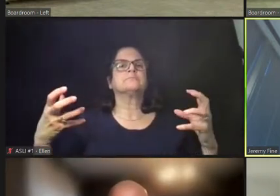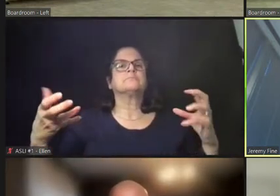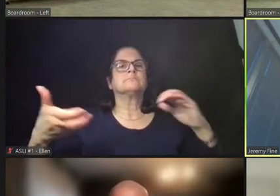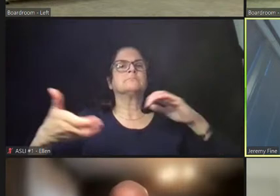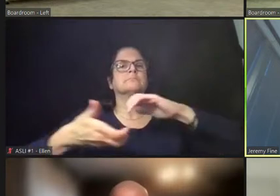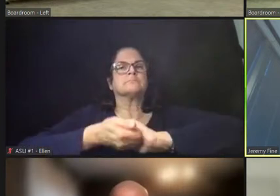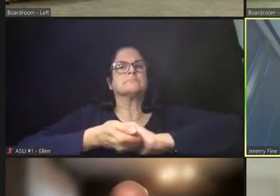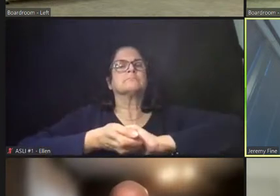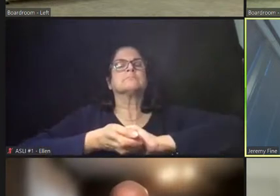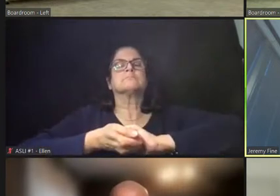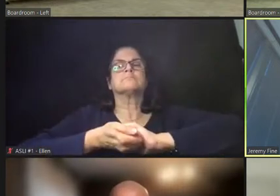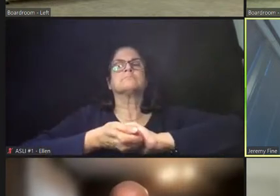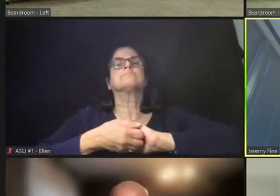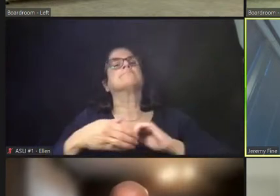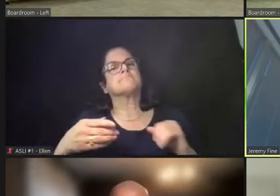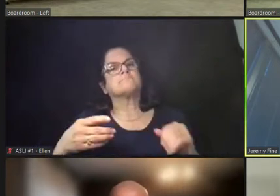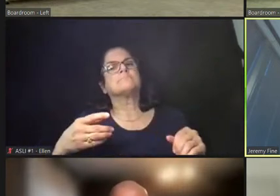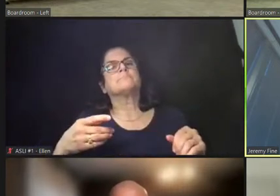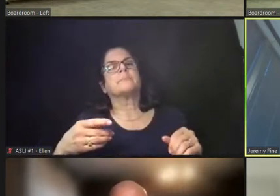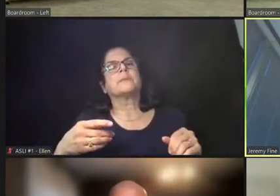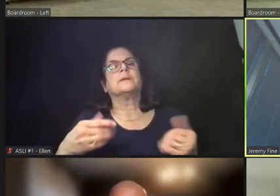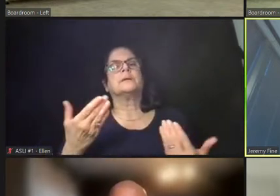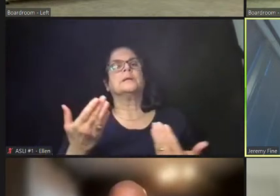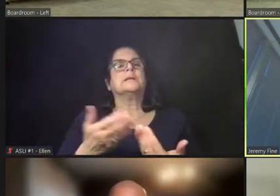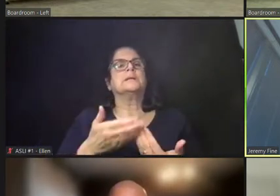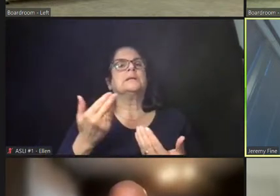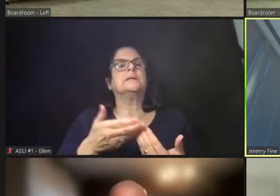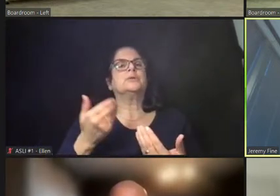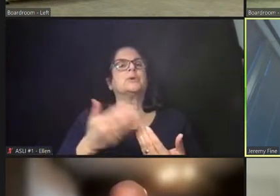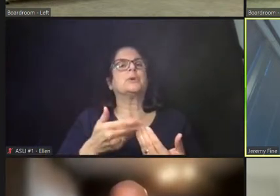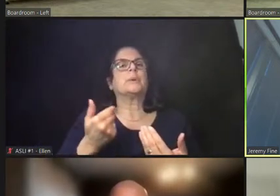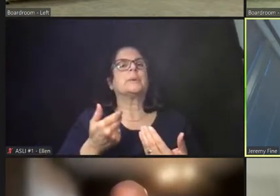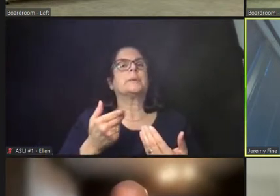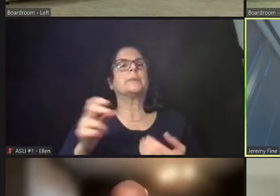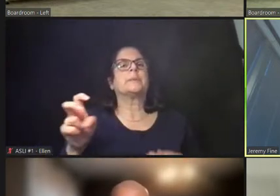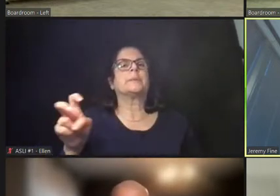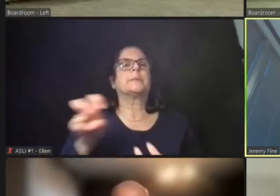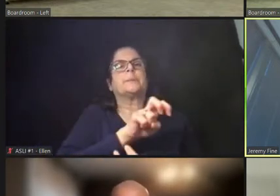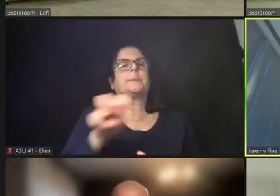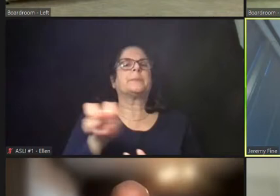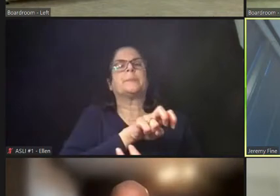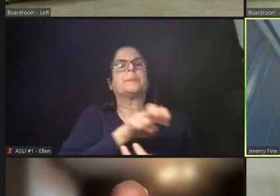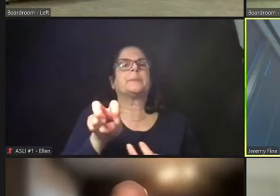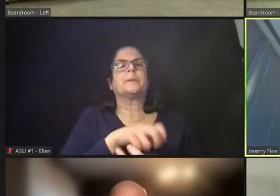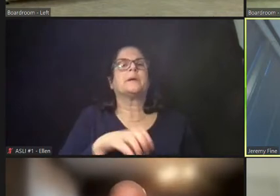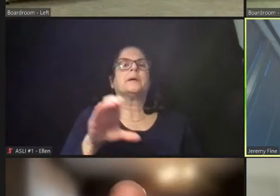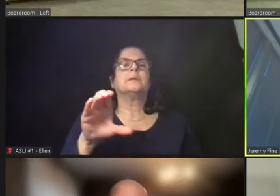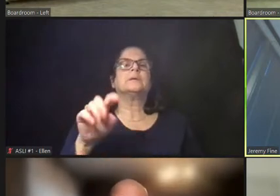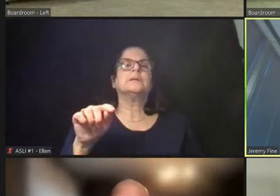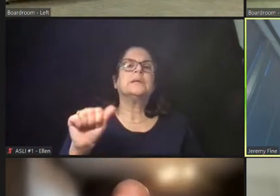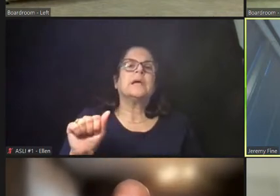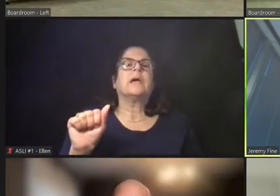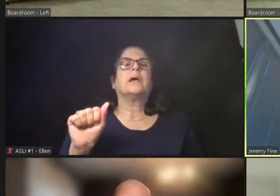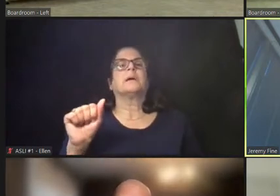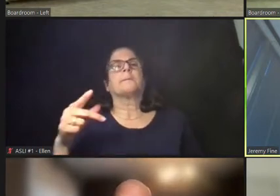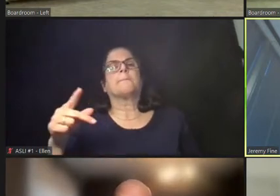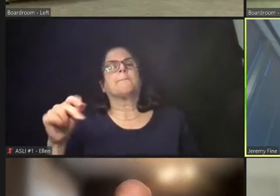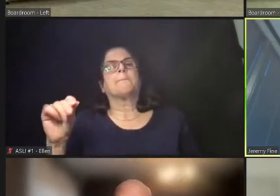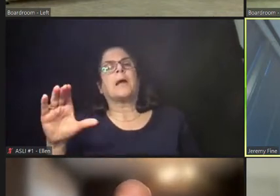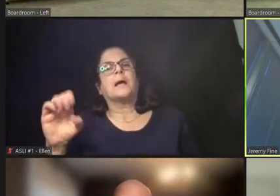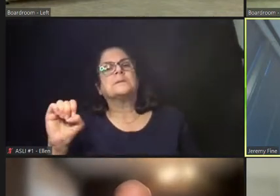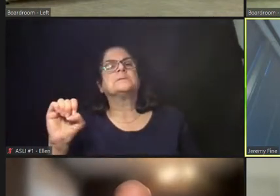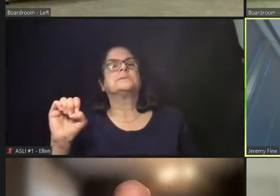meet, have more seamless connectivity between CTA, PACE, and Metra. And that